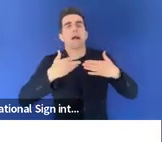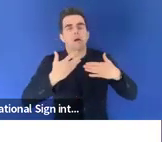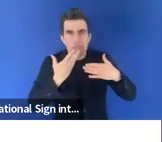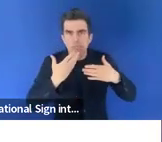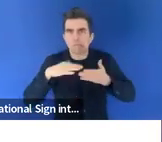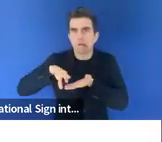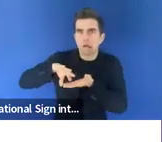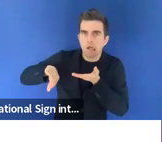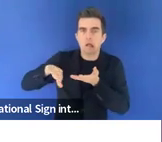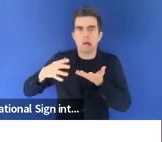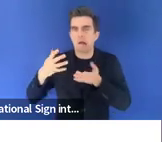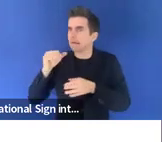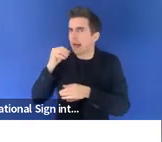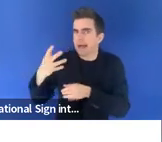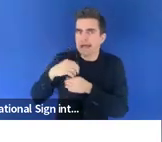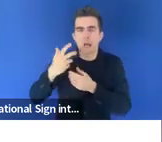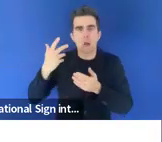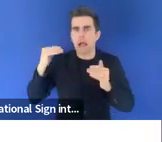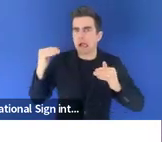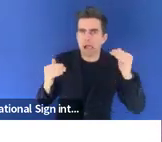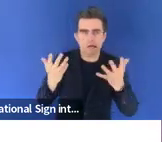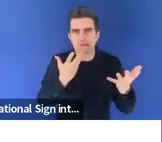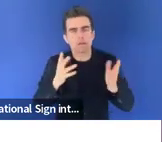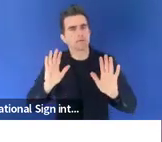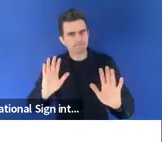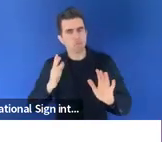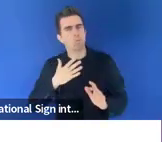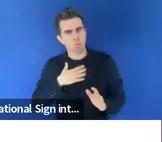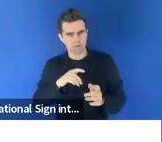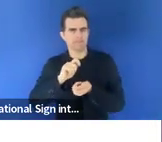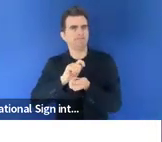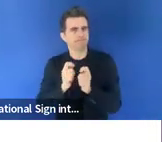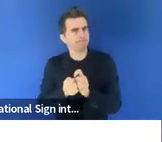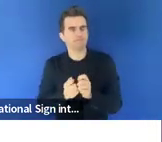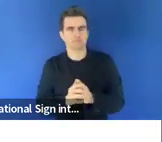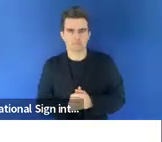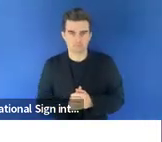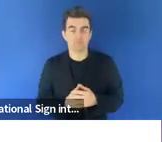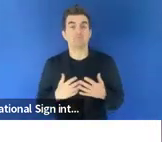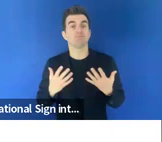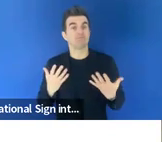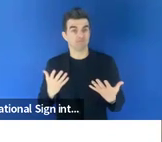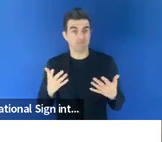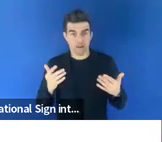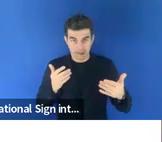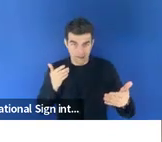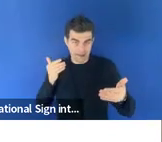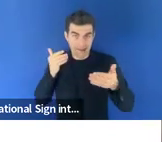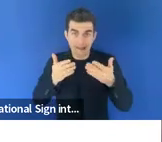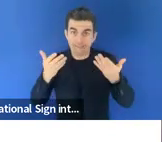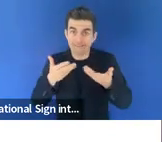structured methodology to consider here is outcome mapping. Now, outcome mapping is simply looking at the goals,